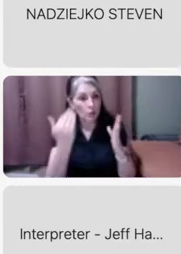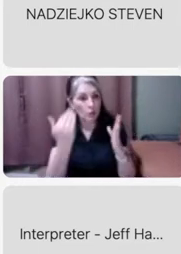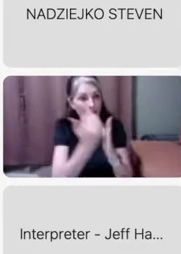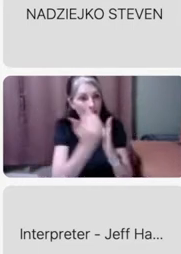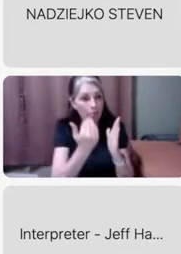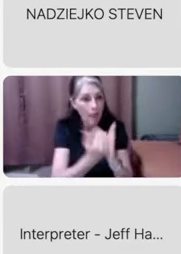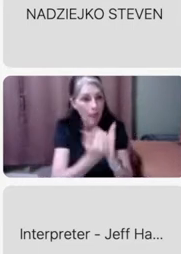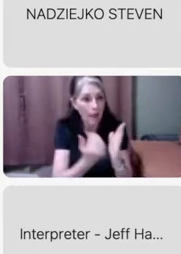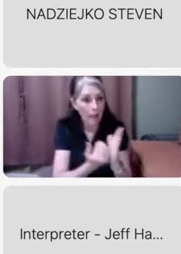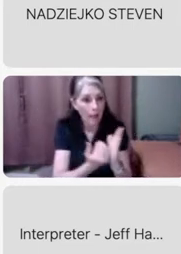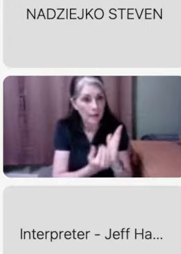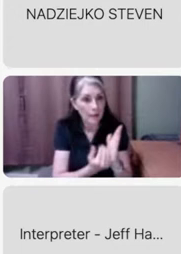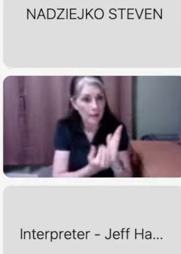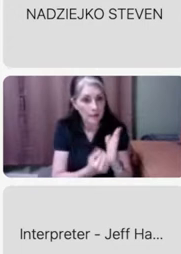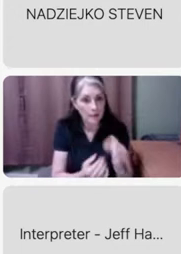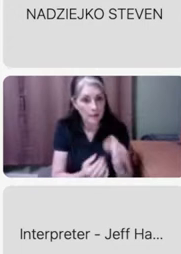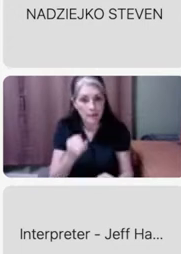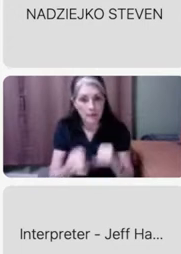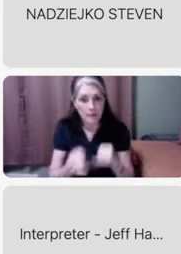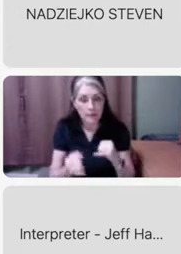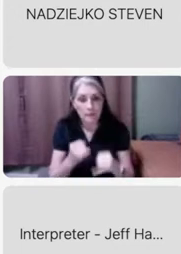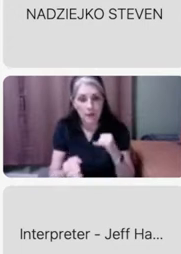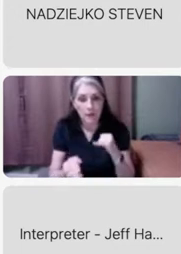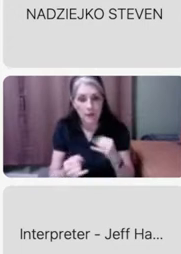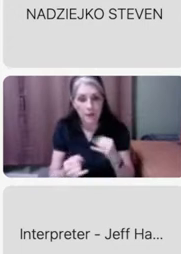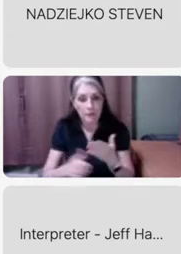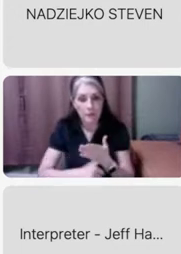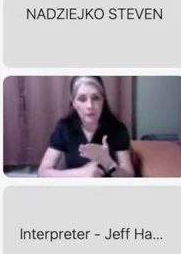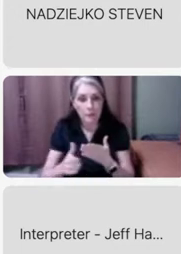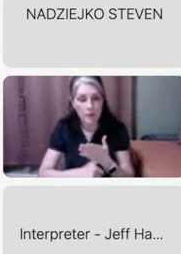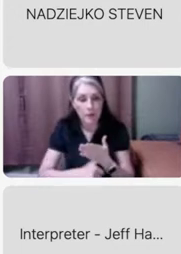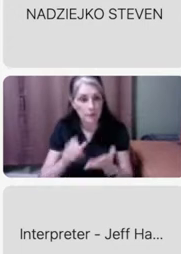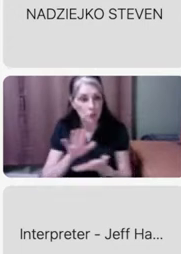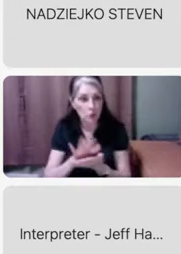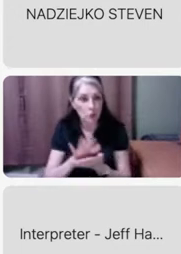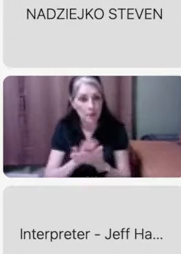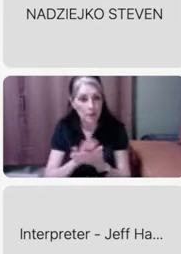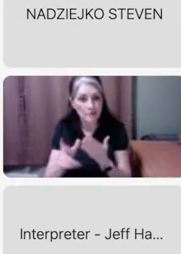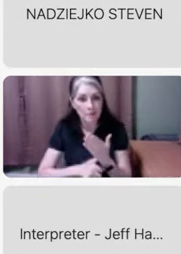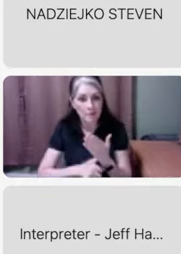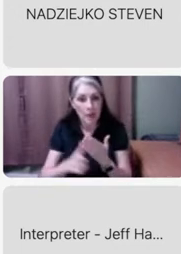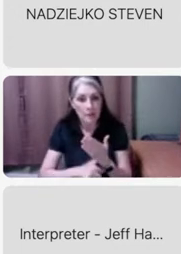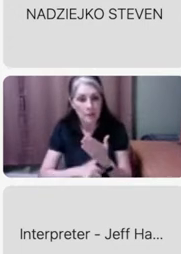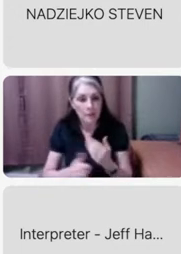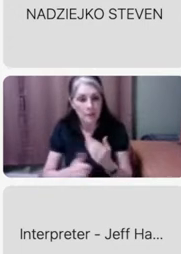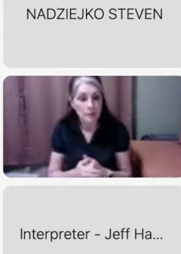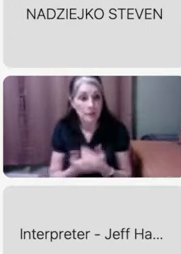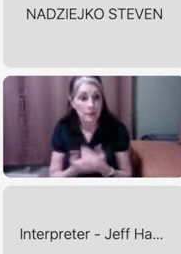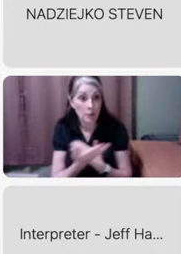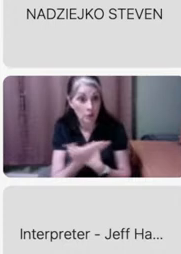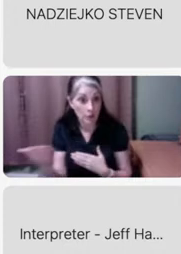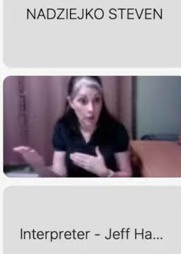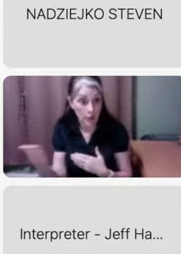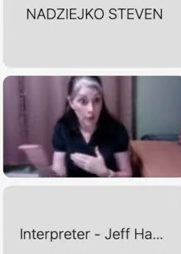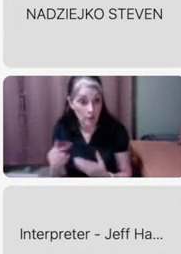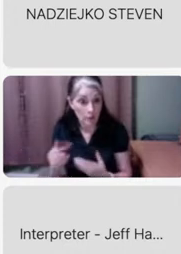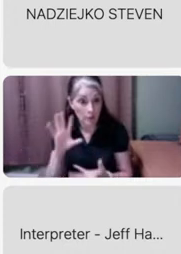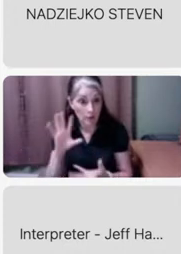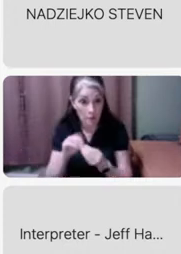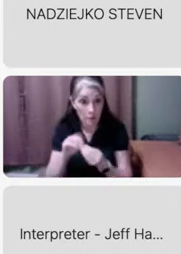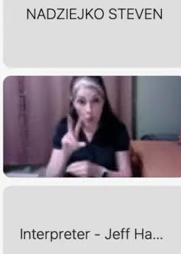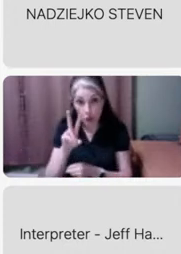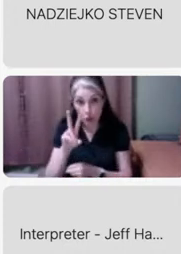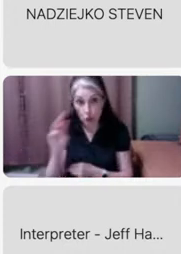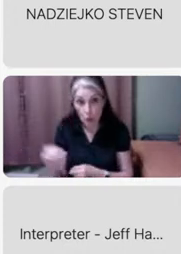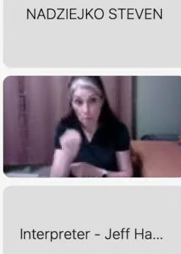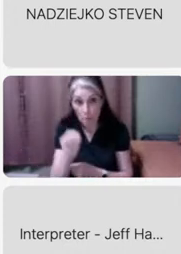scholastic news magazine for all of our elementary sites and so these are the items that total about two million dollars and and we are hoping that